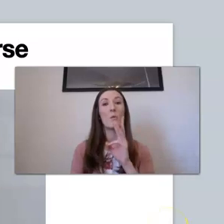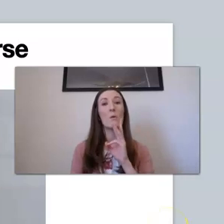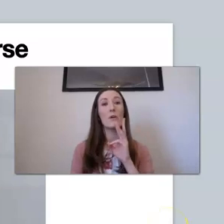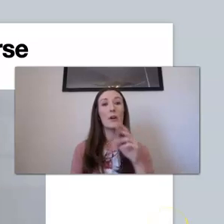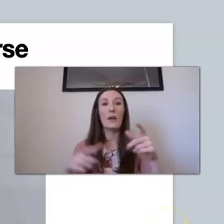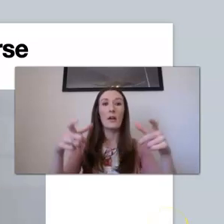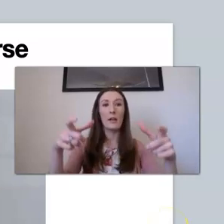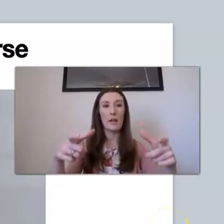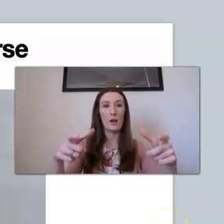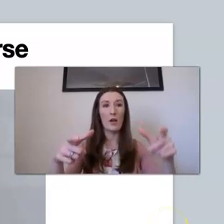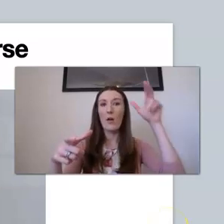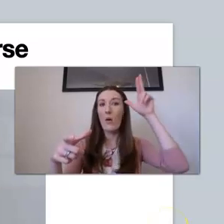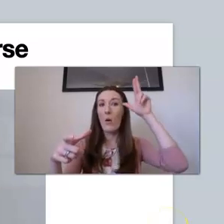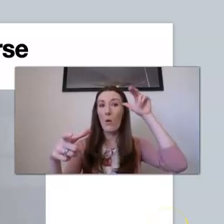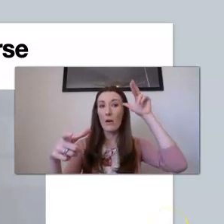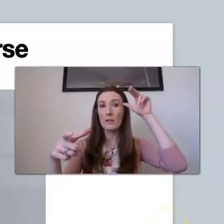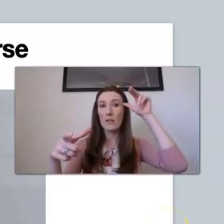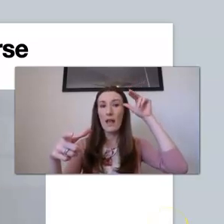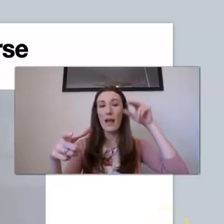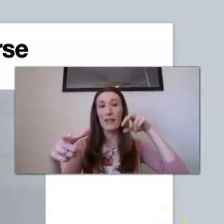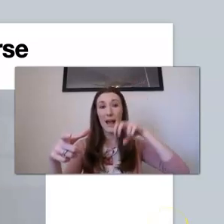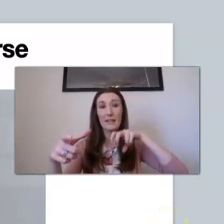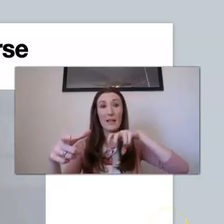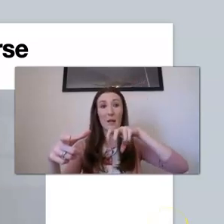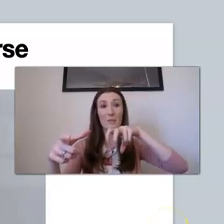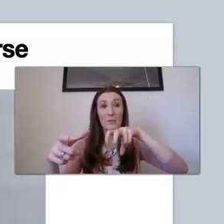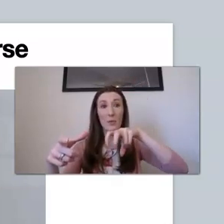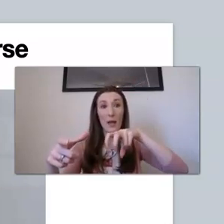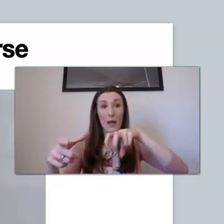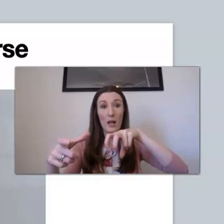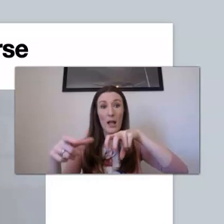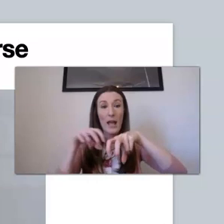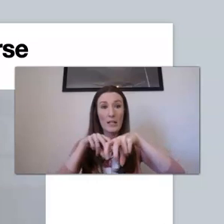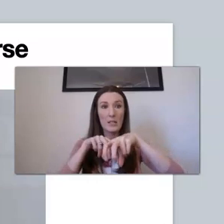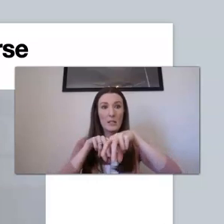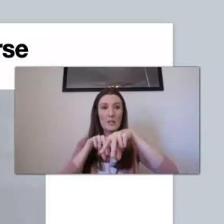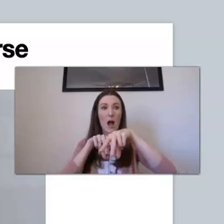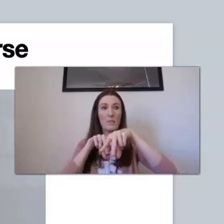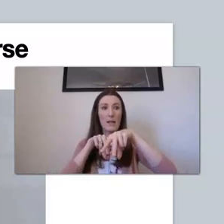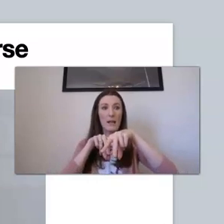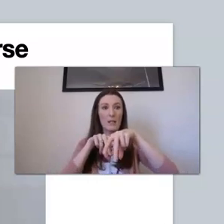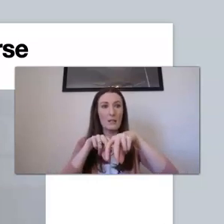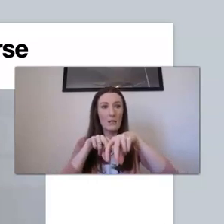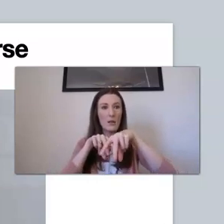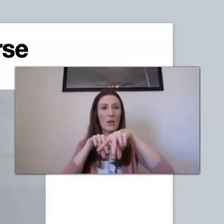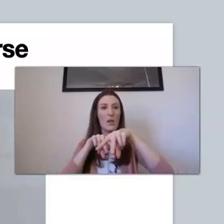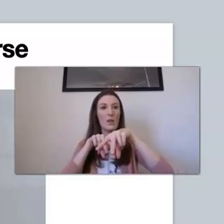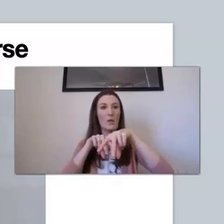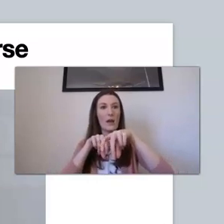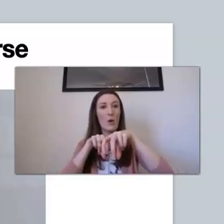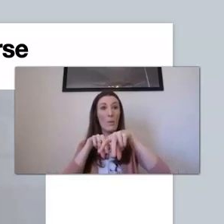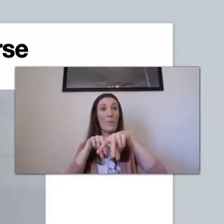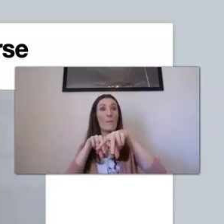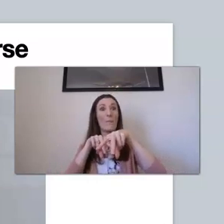pond. So water here, horse, and then as it comes up to it, it stops and